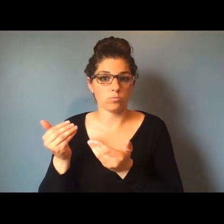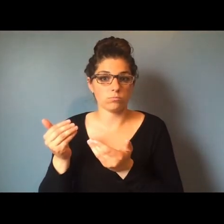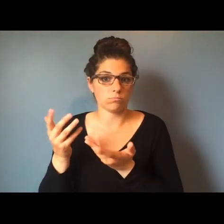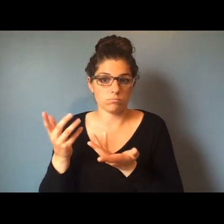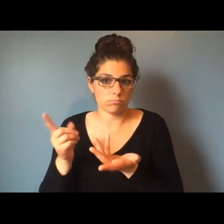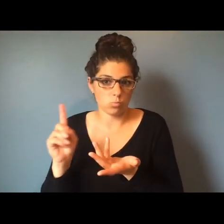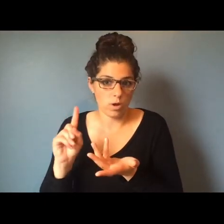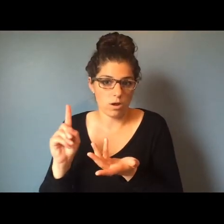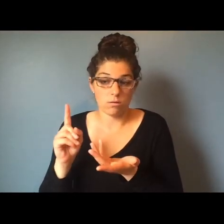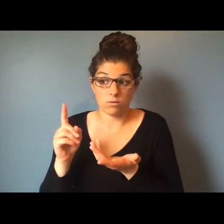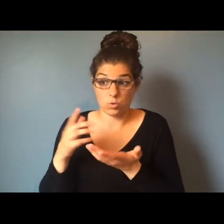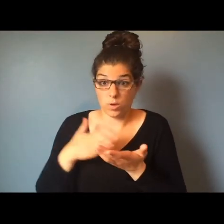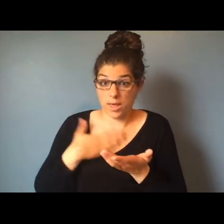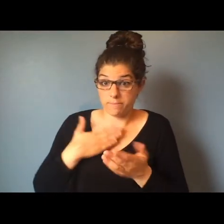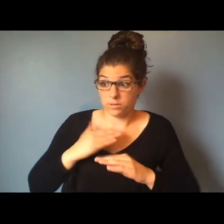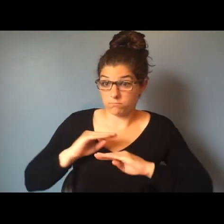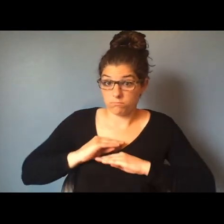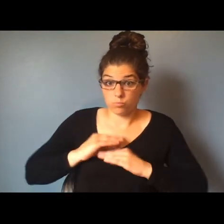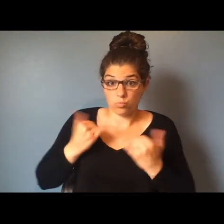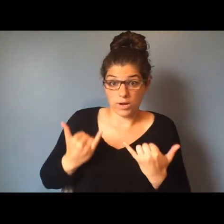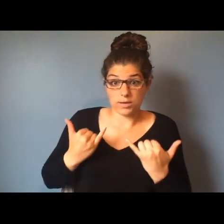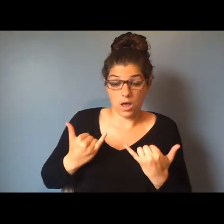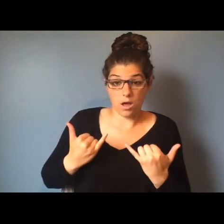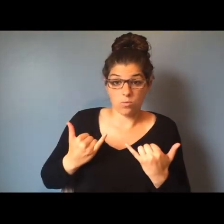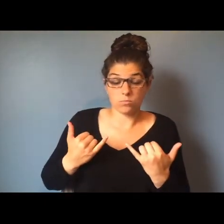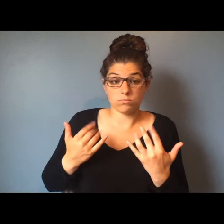board? Like, are you guys happy where it is right now?